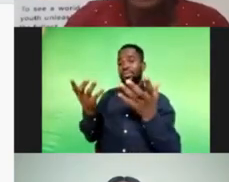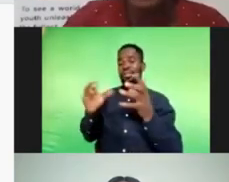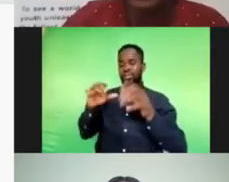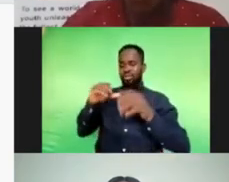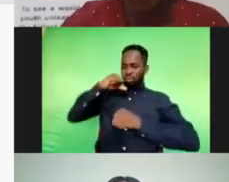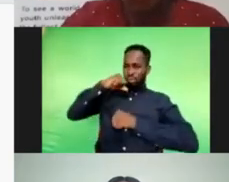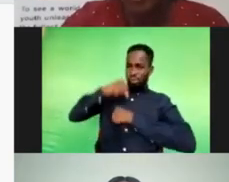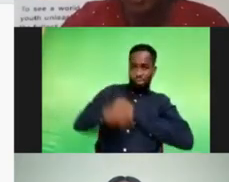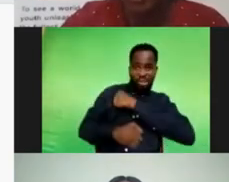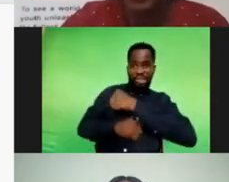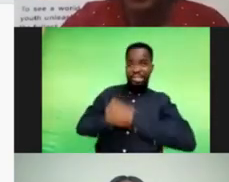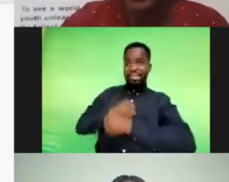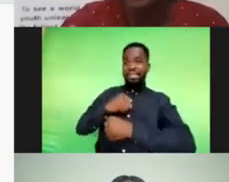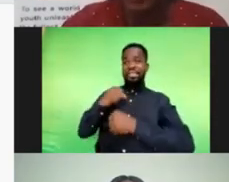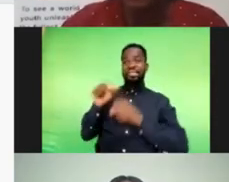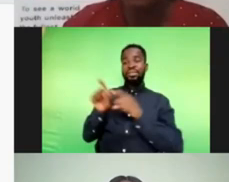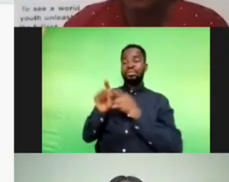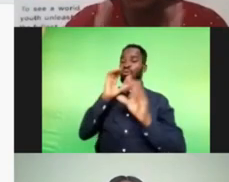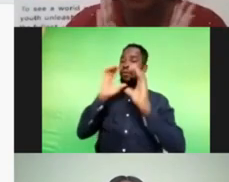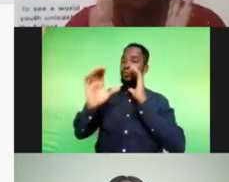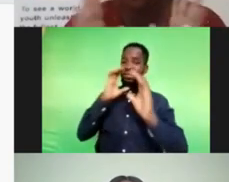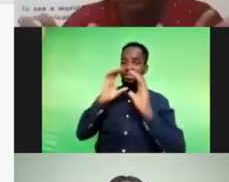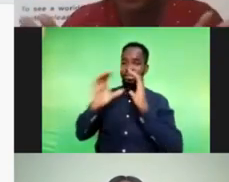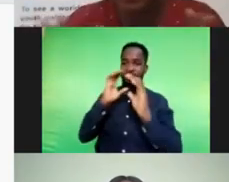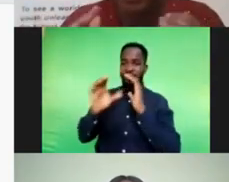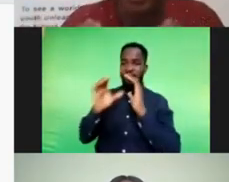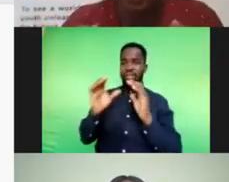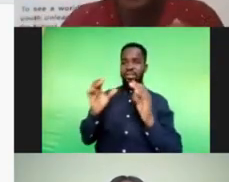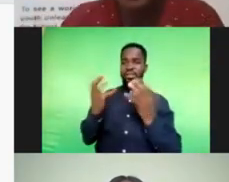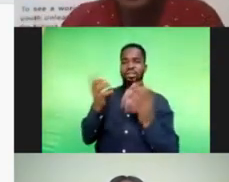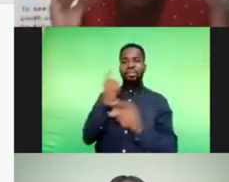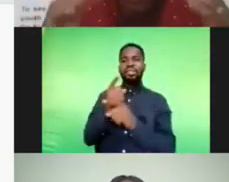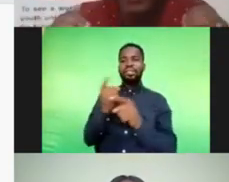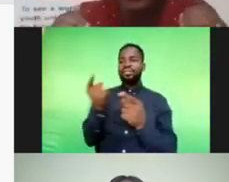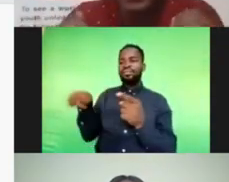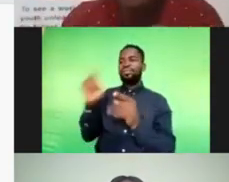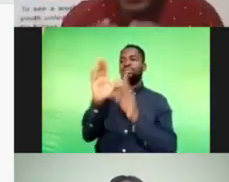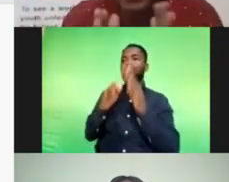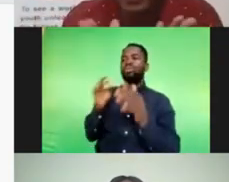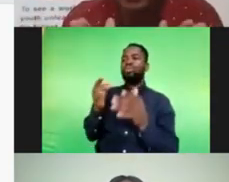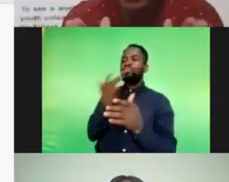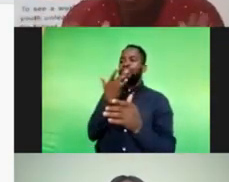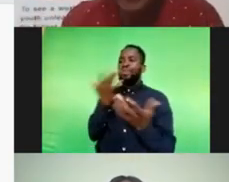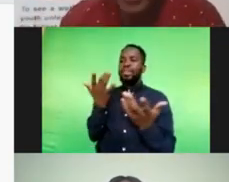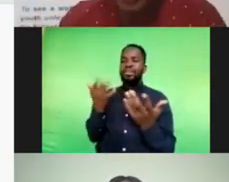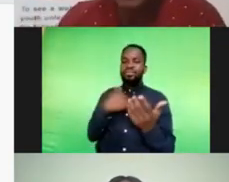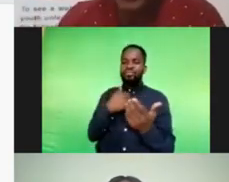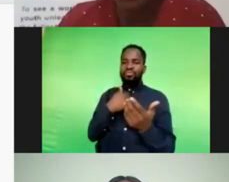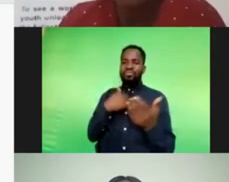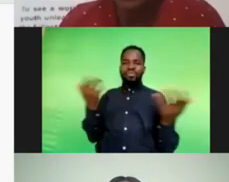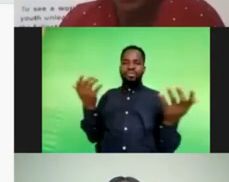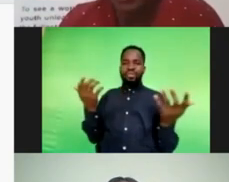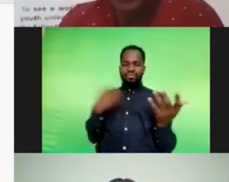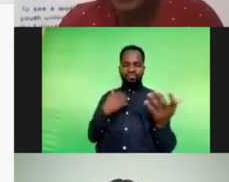sustaining reciprocal conversation. Like they will prefer to just, they will find themselves just dominating